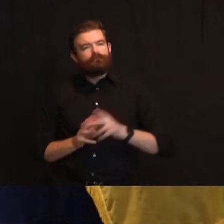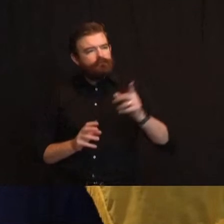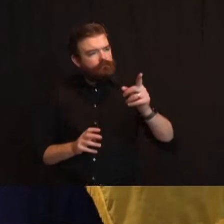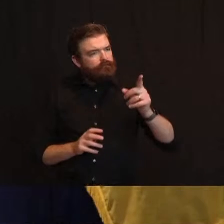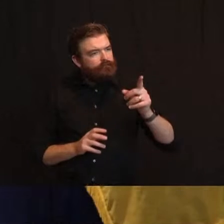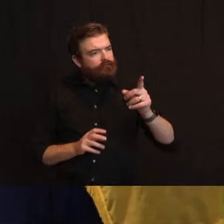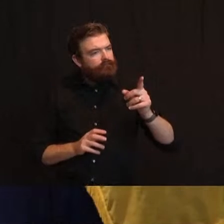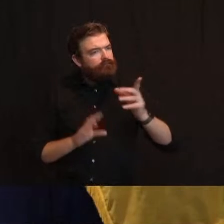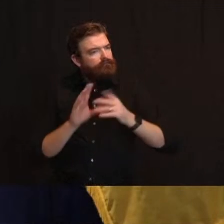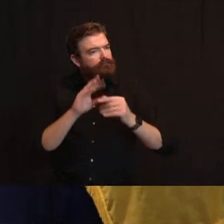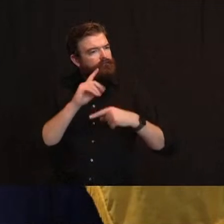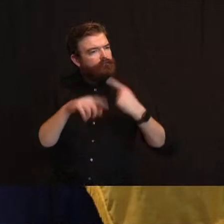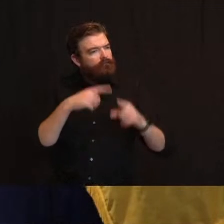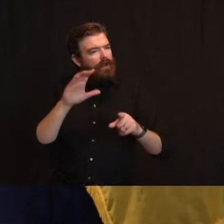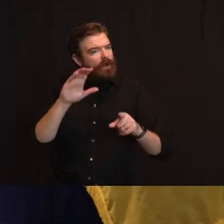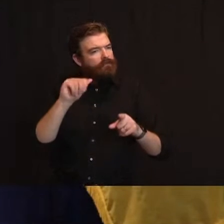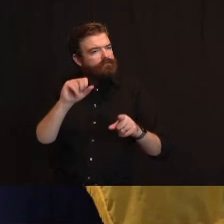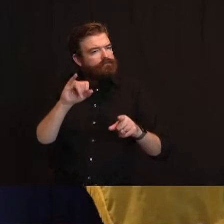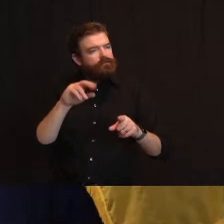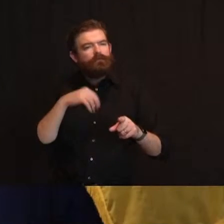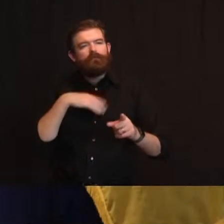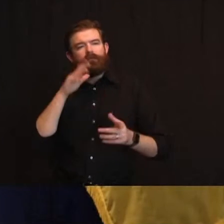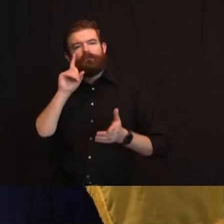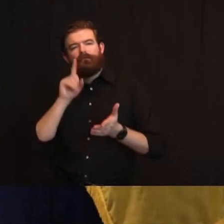casino compliance and the casino sort of